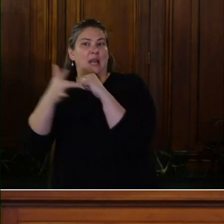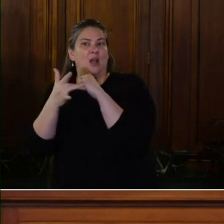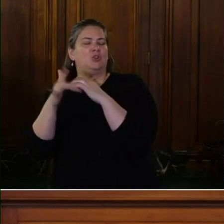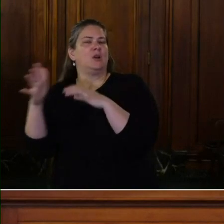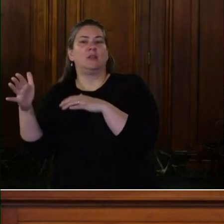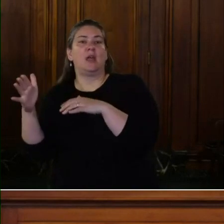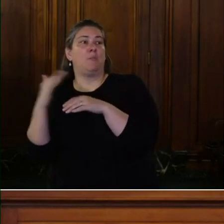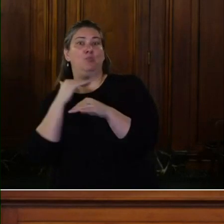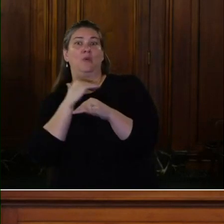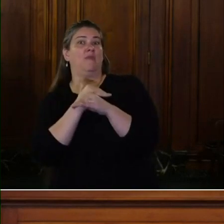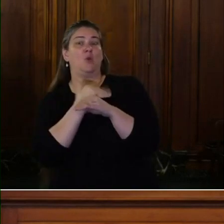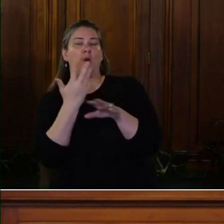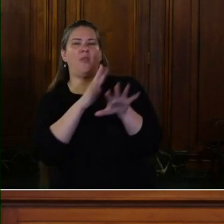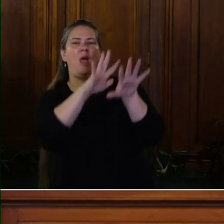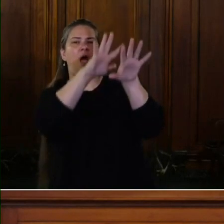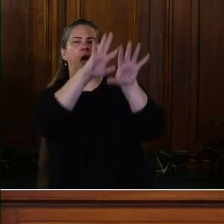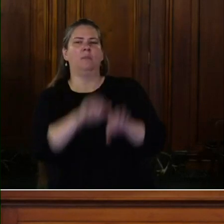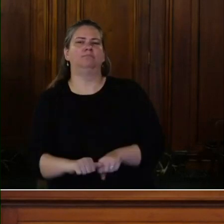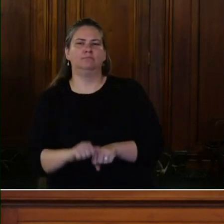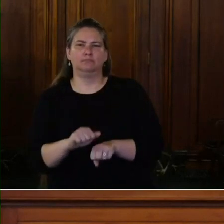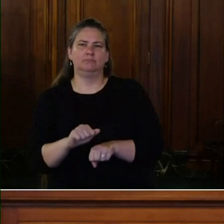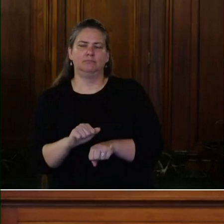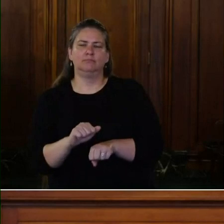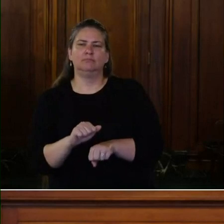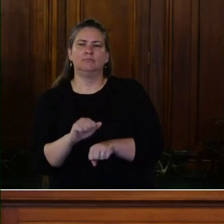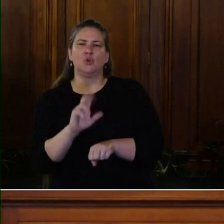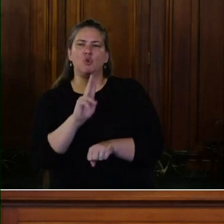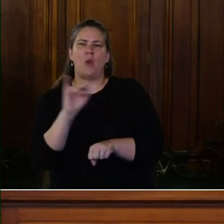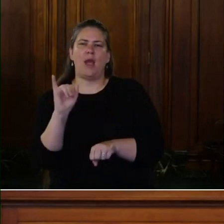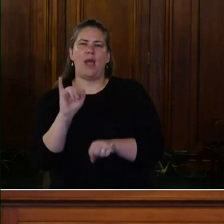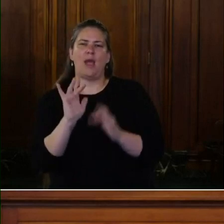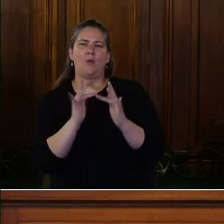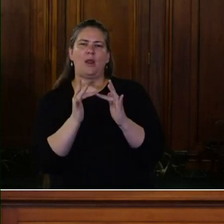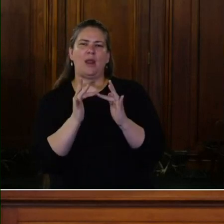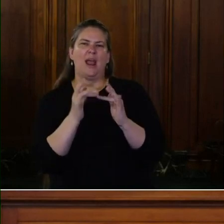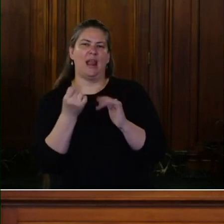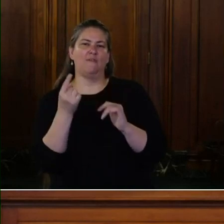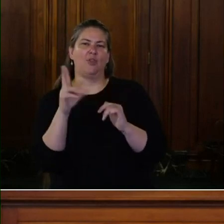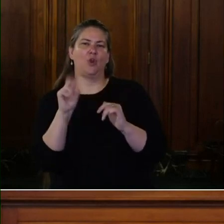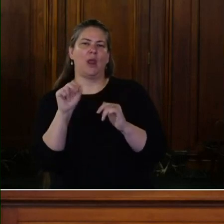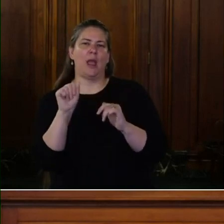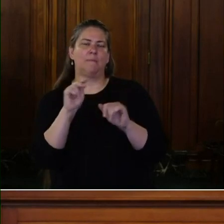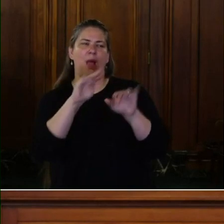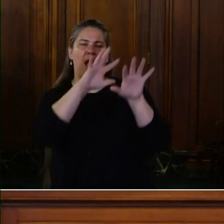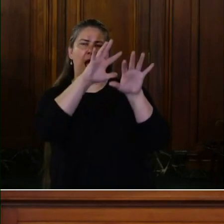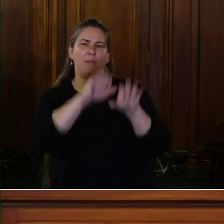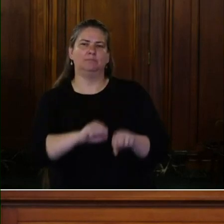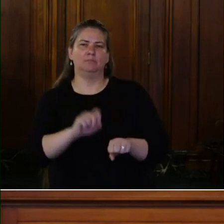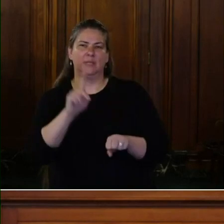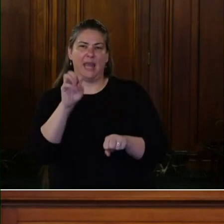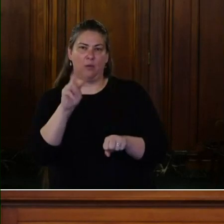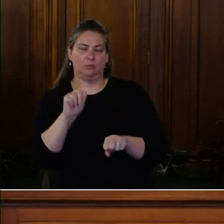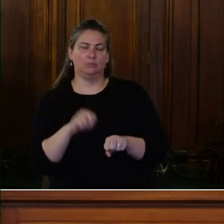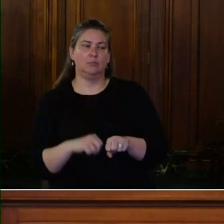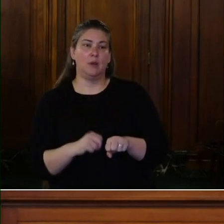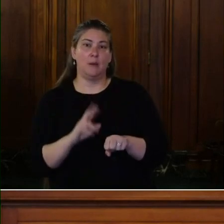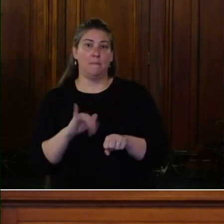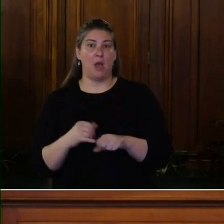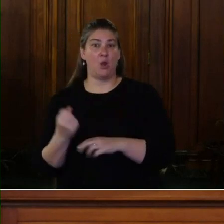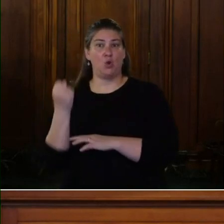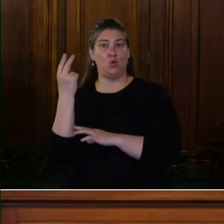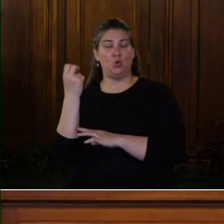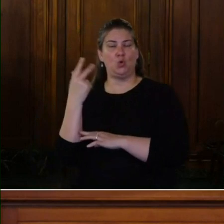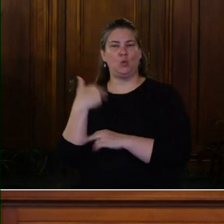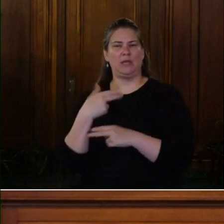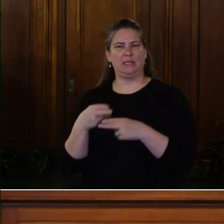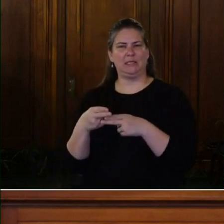by taking the UI portal down completely at 11:30 a.m. By noon, we had a